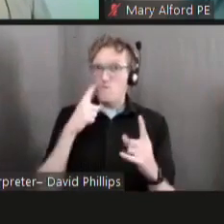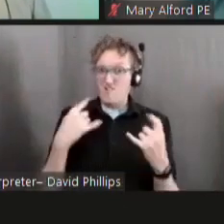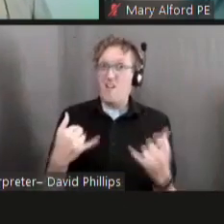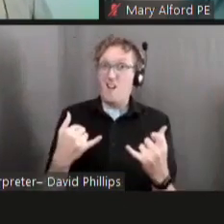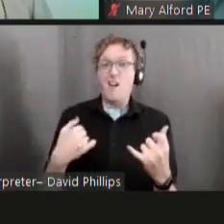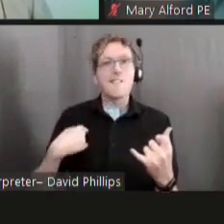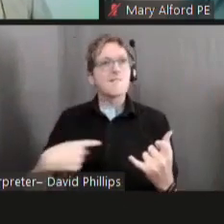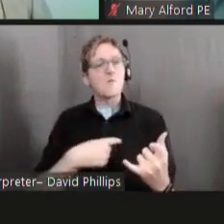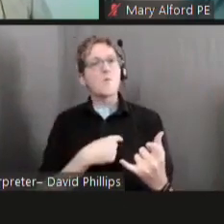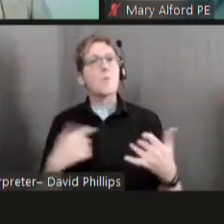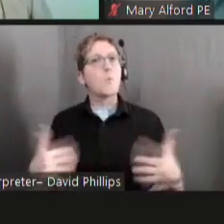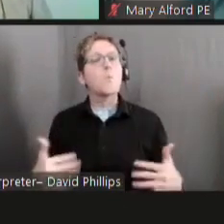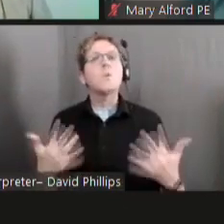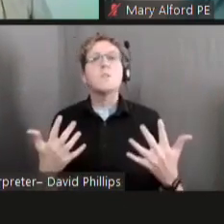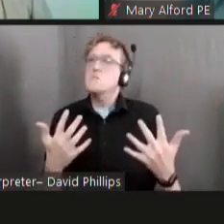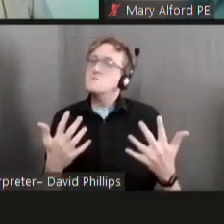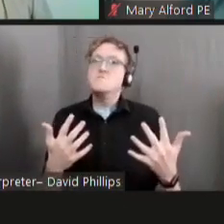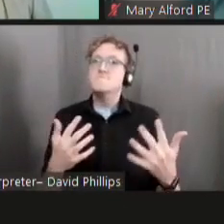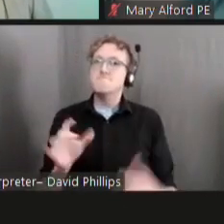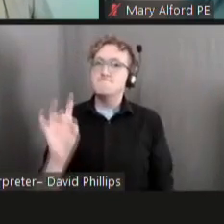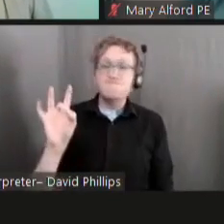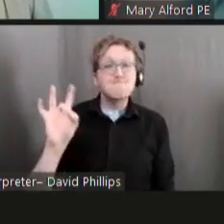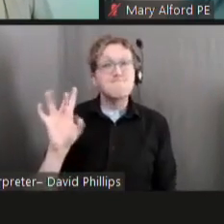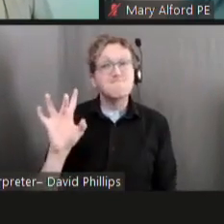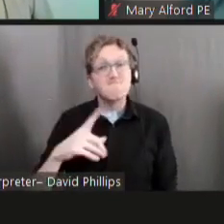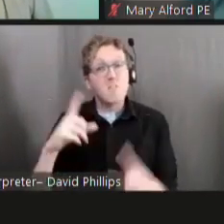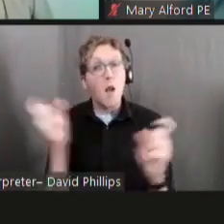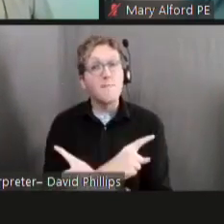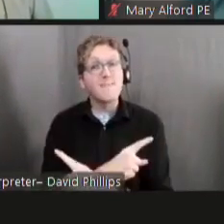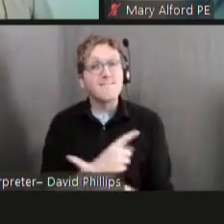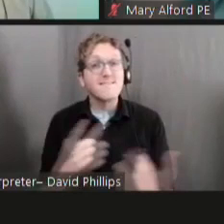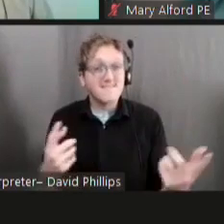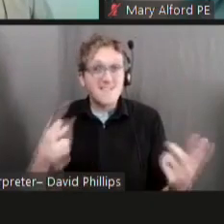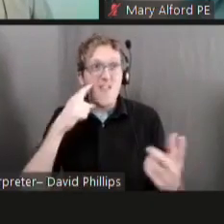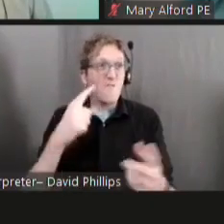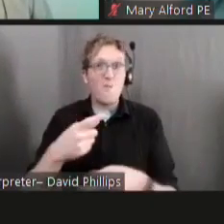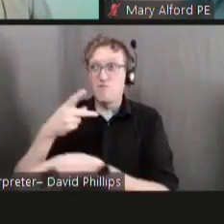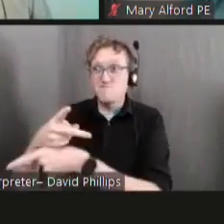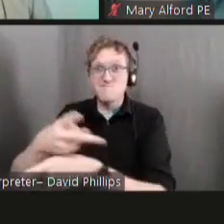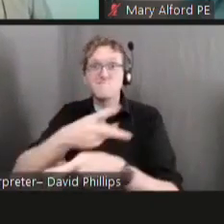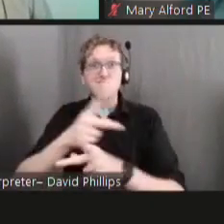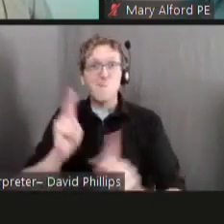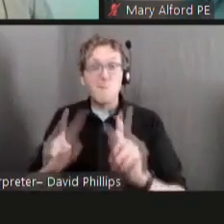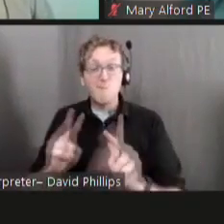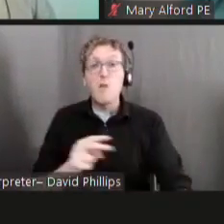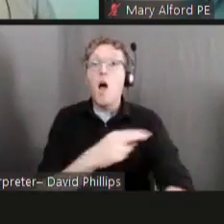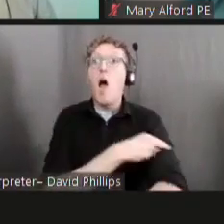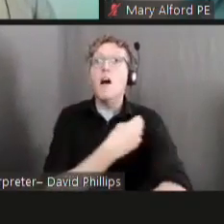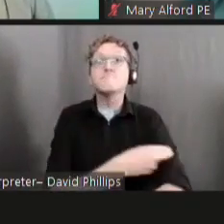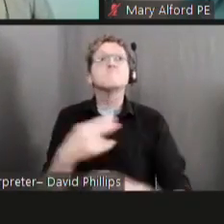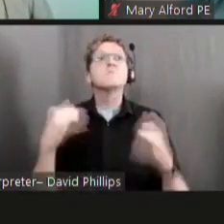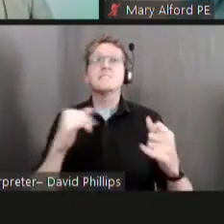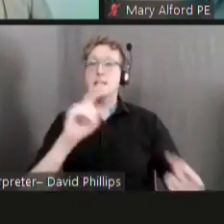at a state right now where things are incredibly complicated in terms of medical care. Hospitals are scaling back